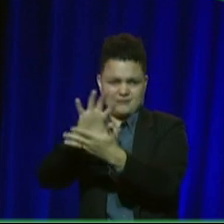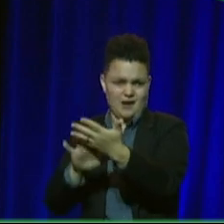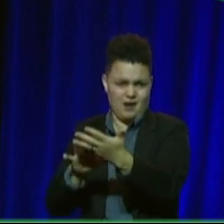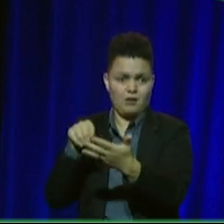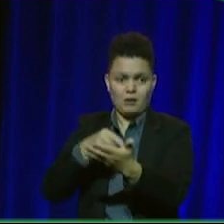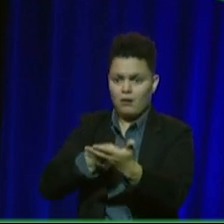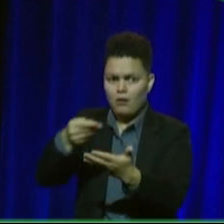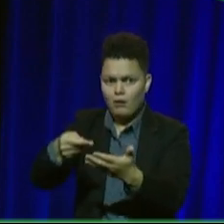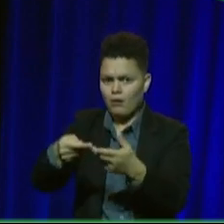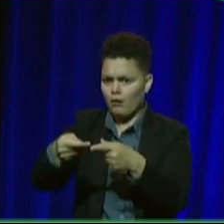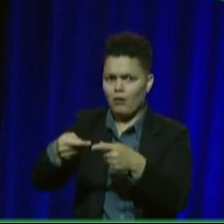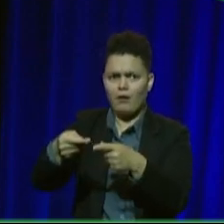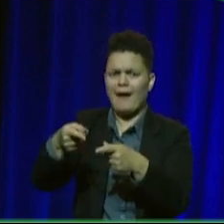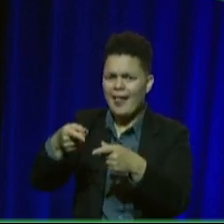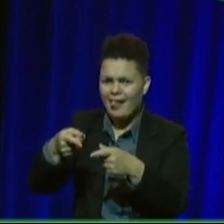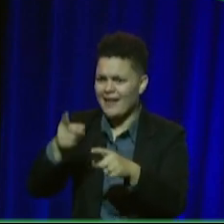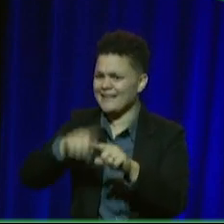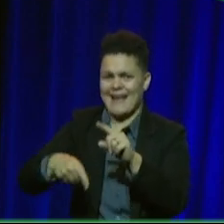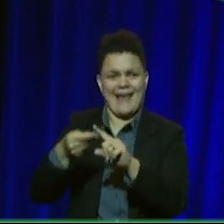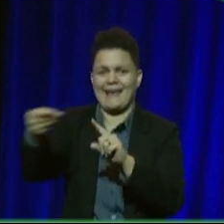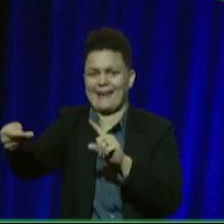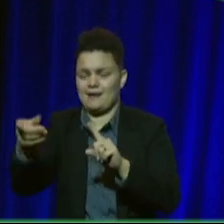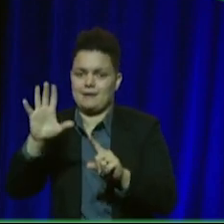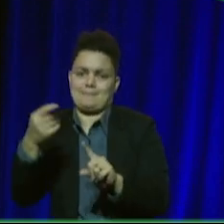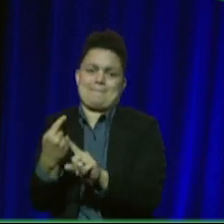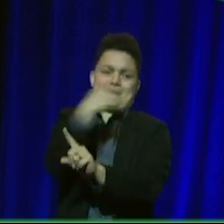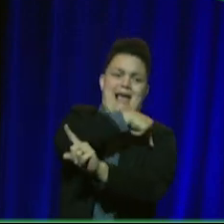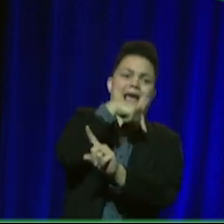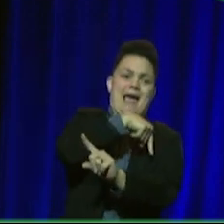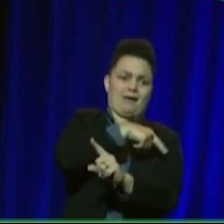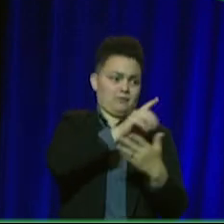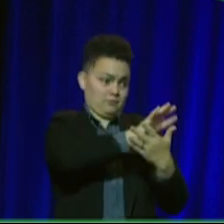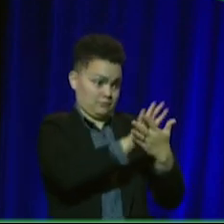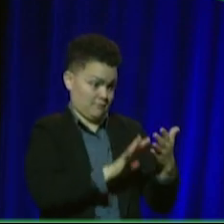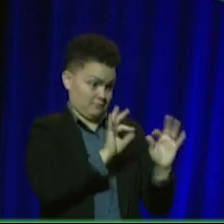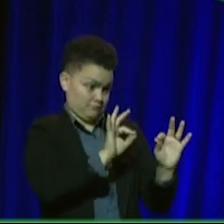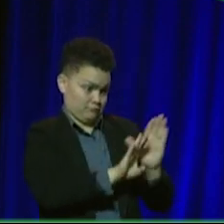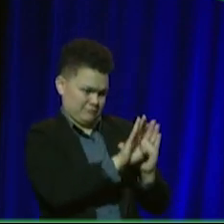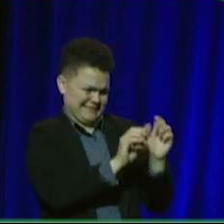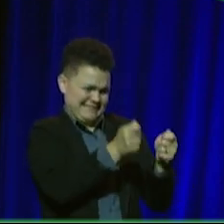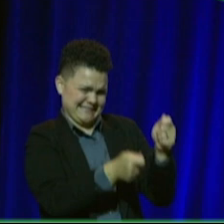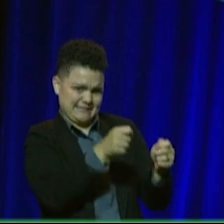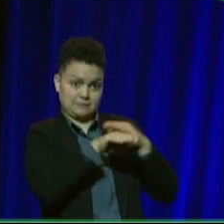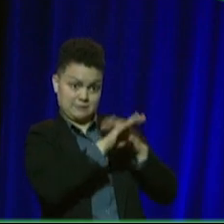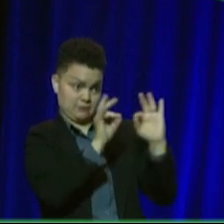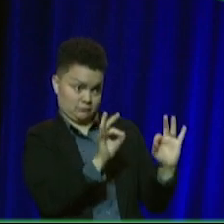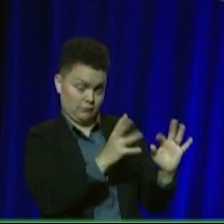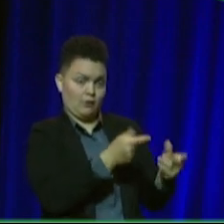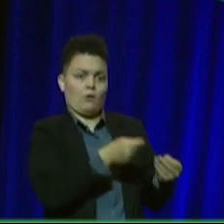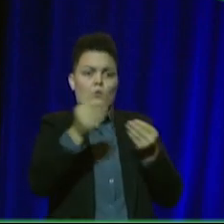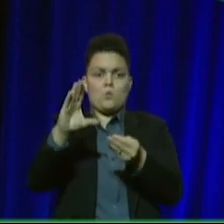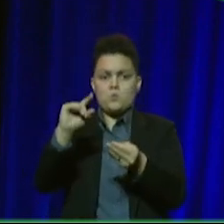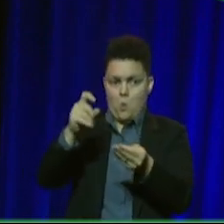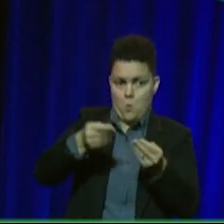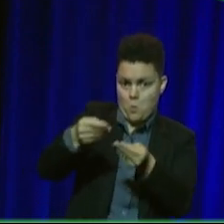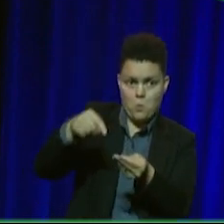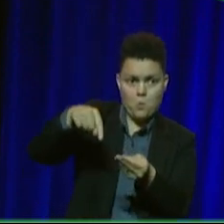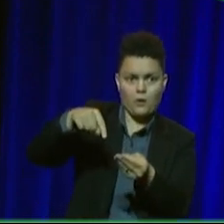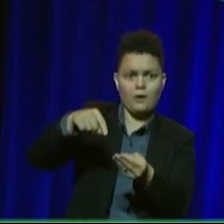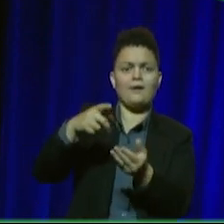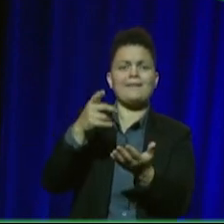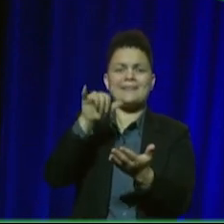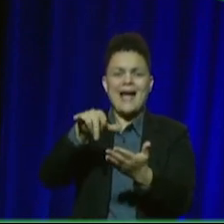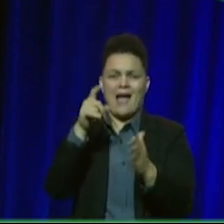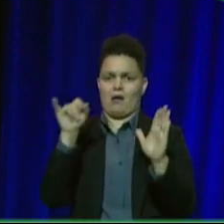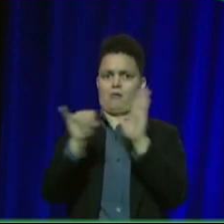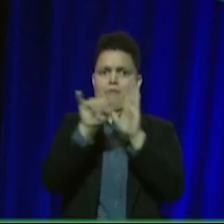that prevention. So there's this shift that we can see now where we're shifting from detection to prevention.